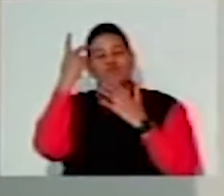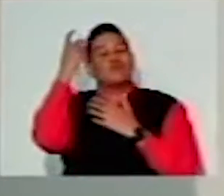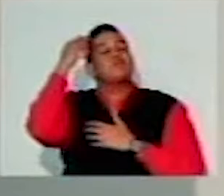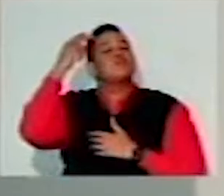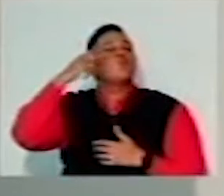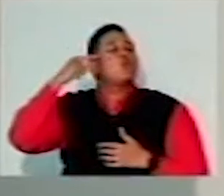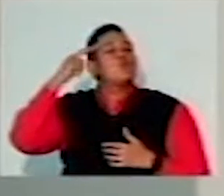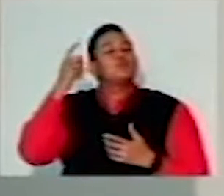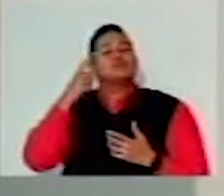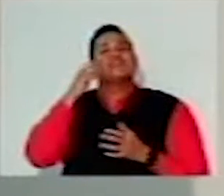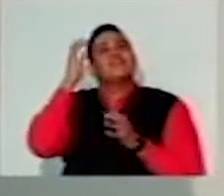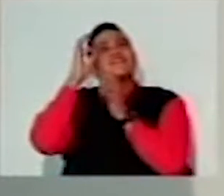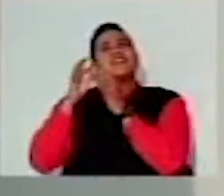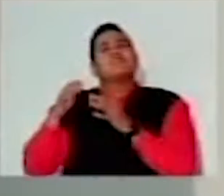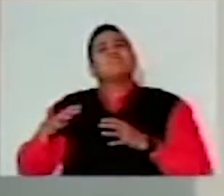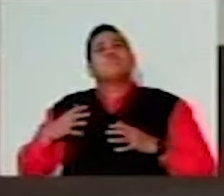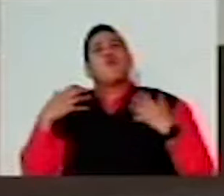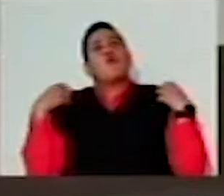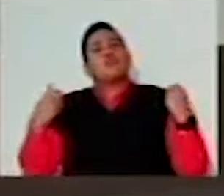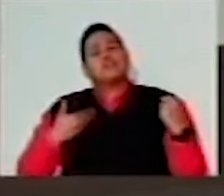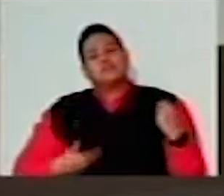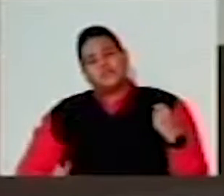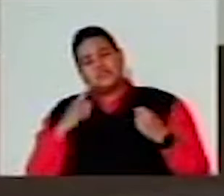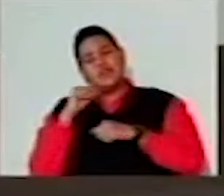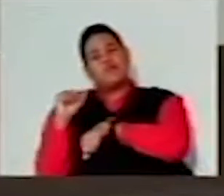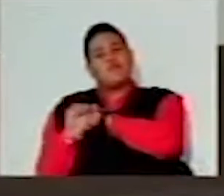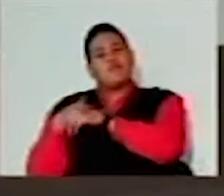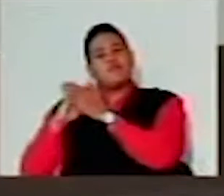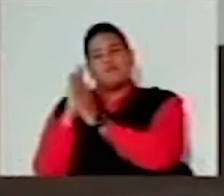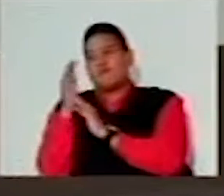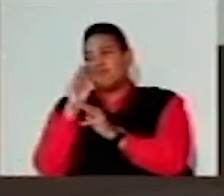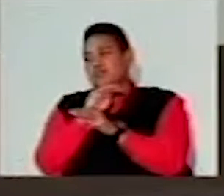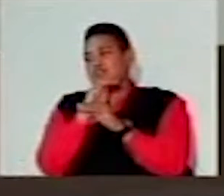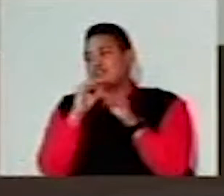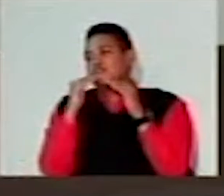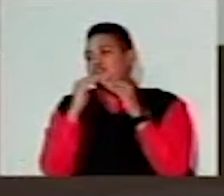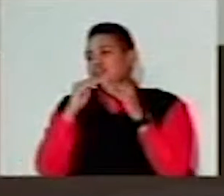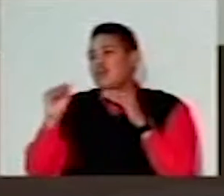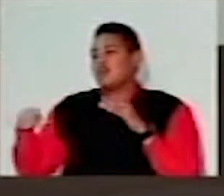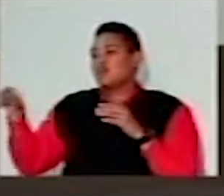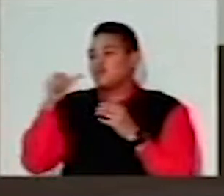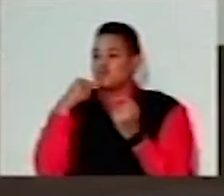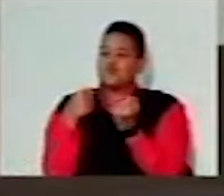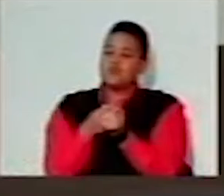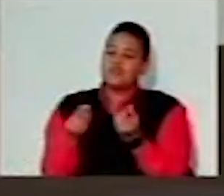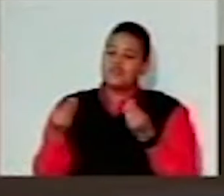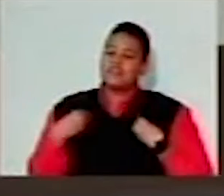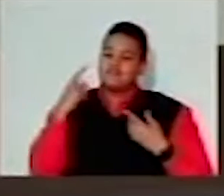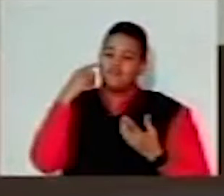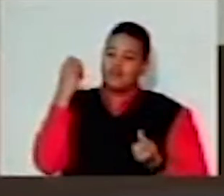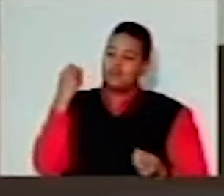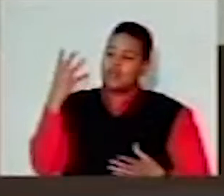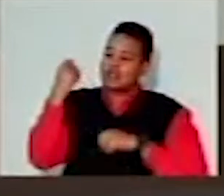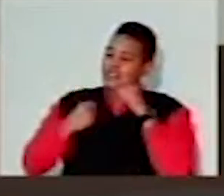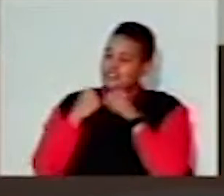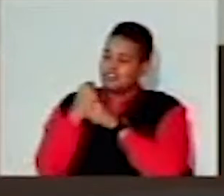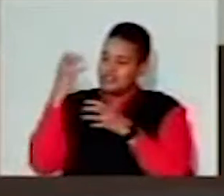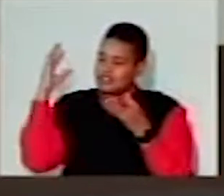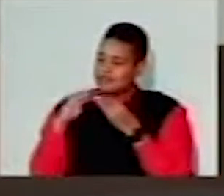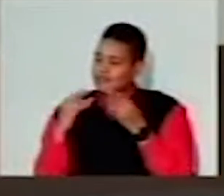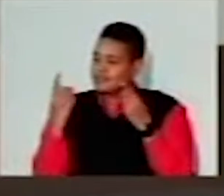as Minister of Justice, and my colleagues who have given me support over the years.